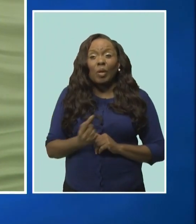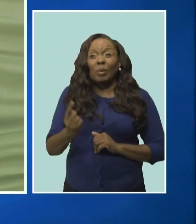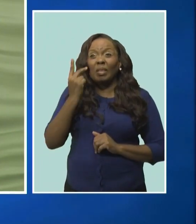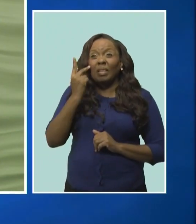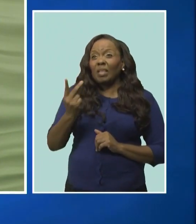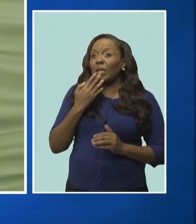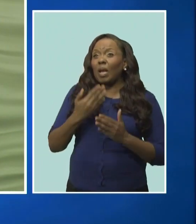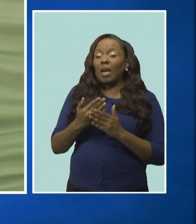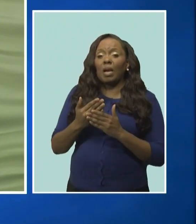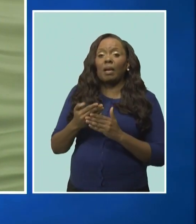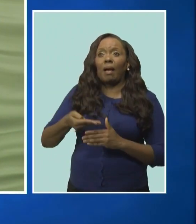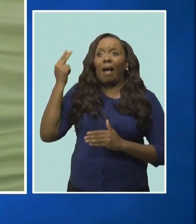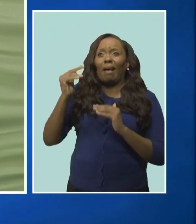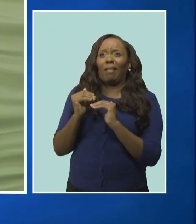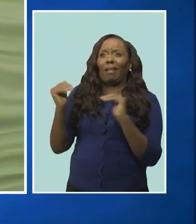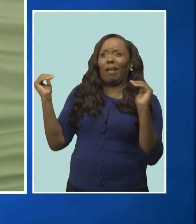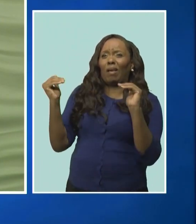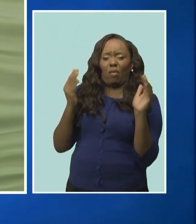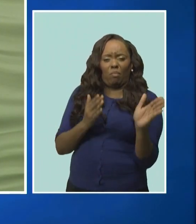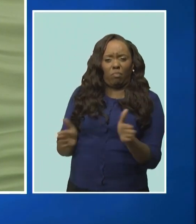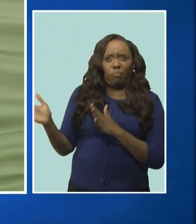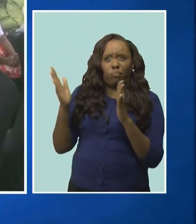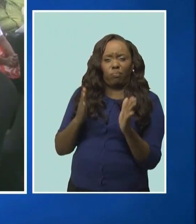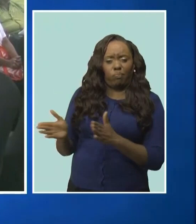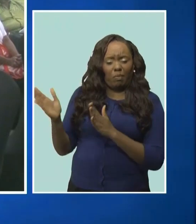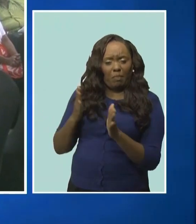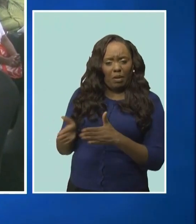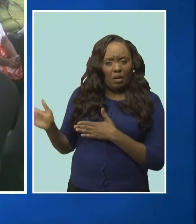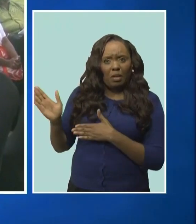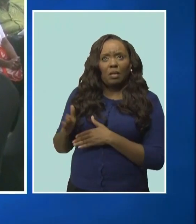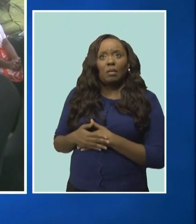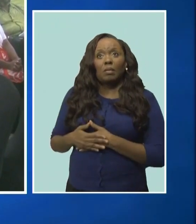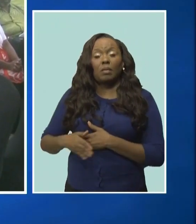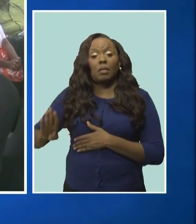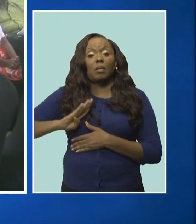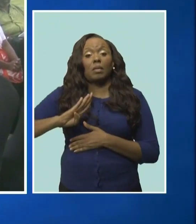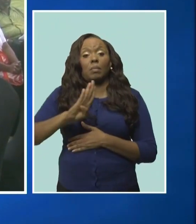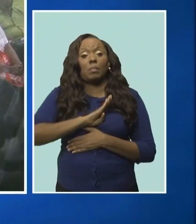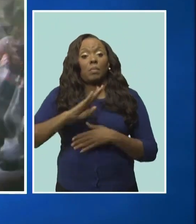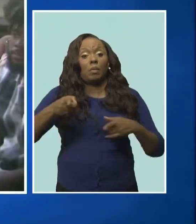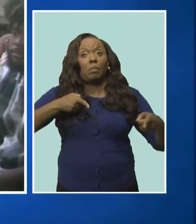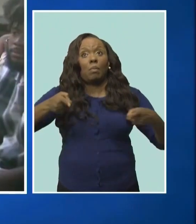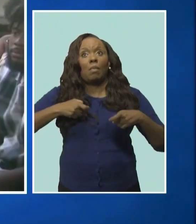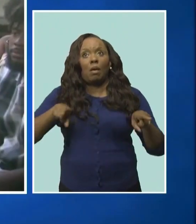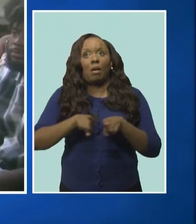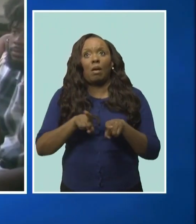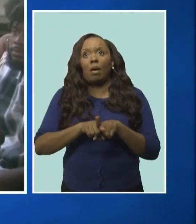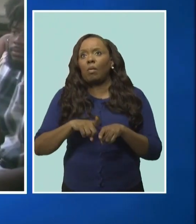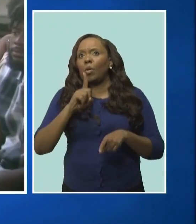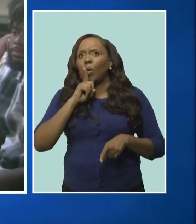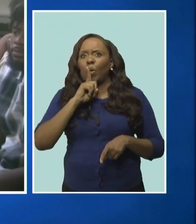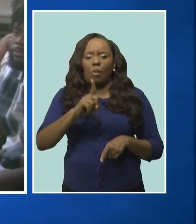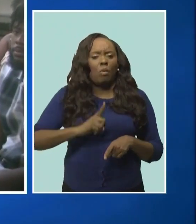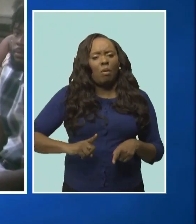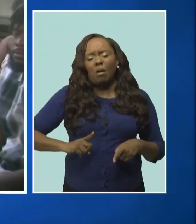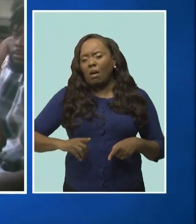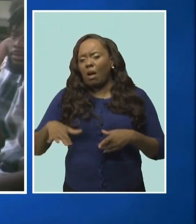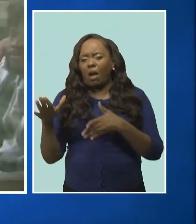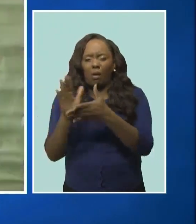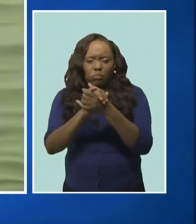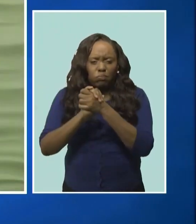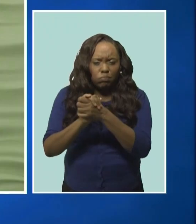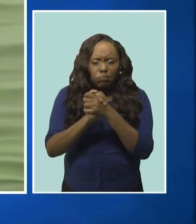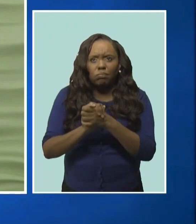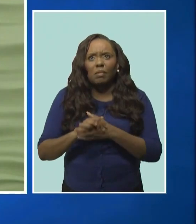high level of organization. And the Board of Management also had glowing comments for Dr. Saul. On